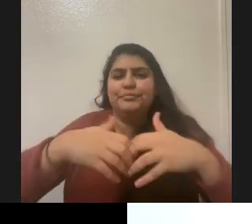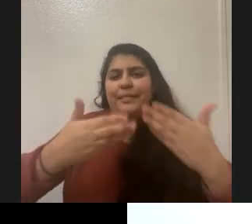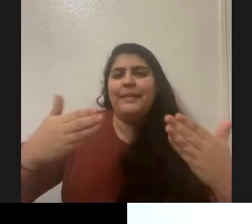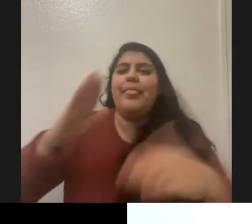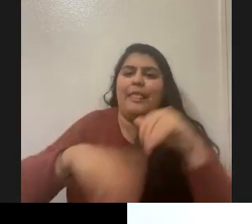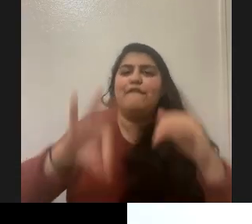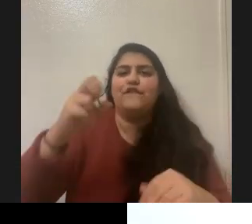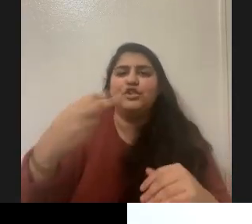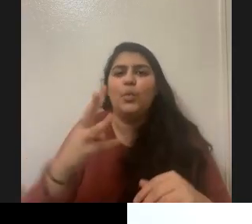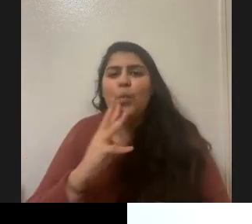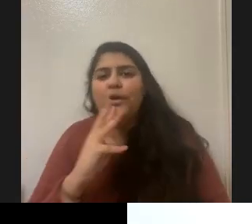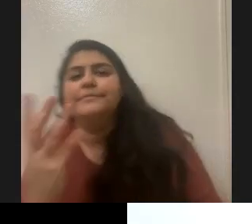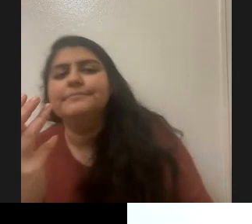freshwater.